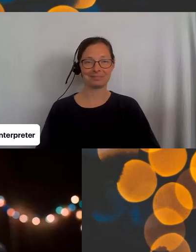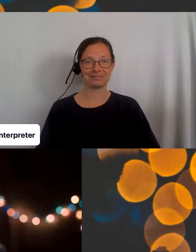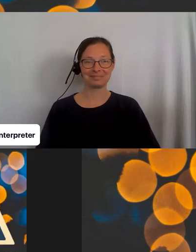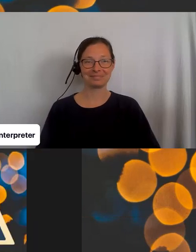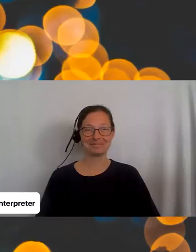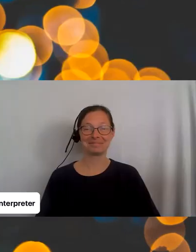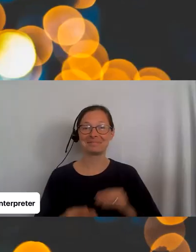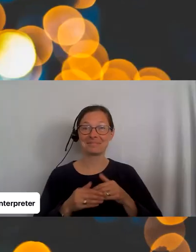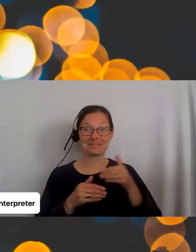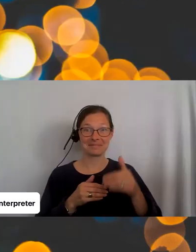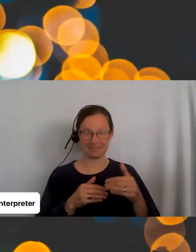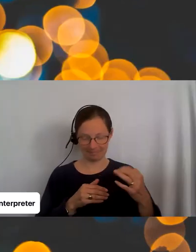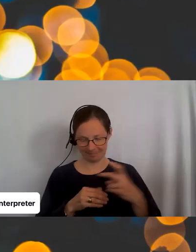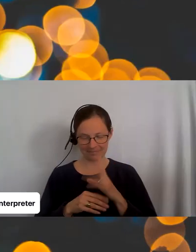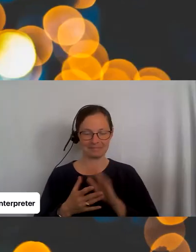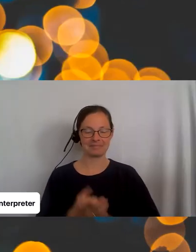And then back in.